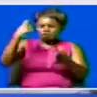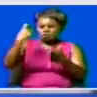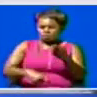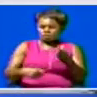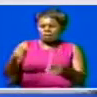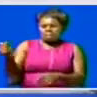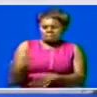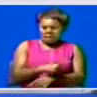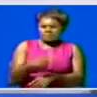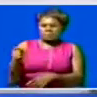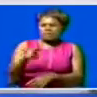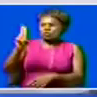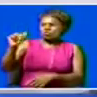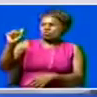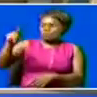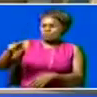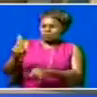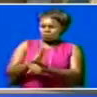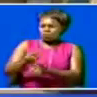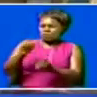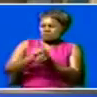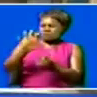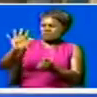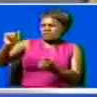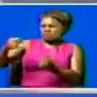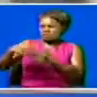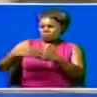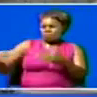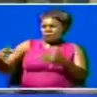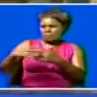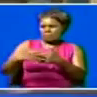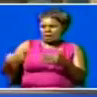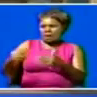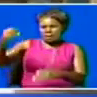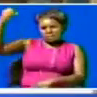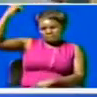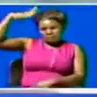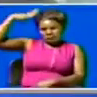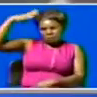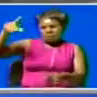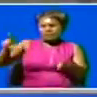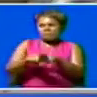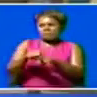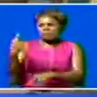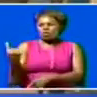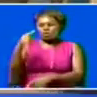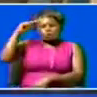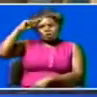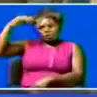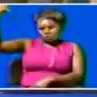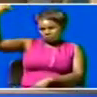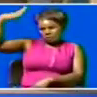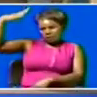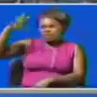Every month, UAP spends $15,000 for diesel to power the generators, which is the only source of power,